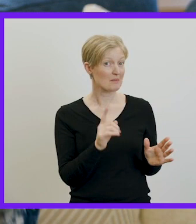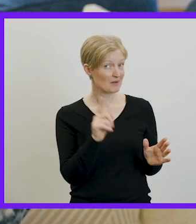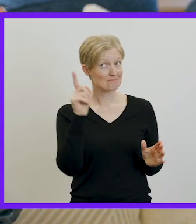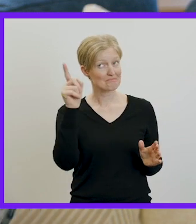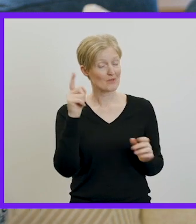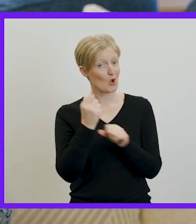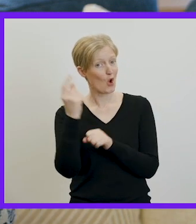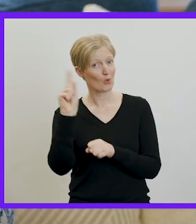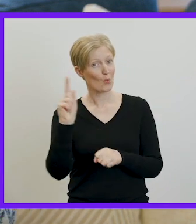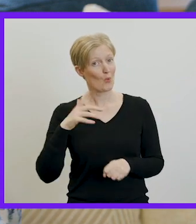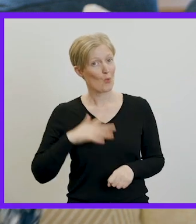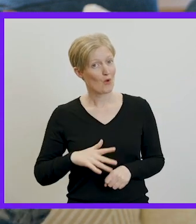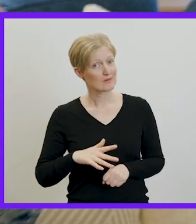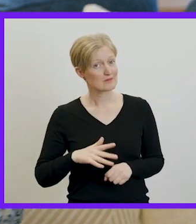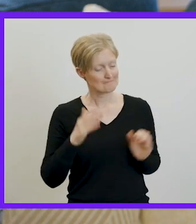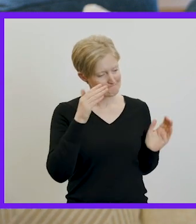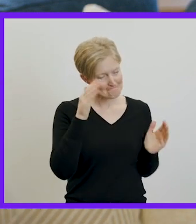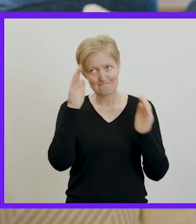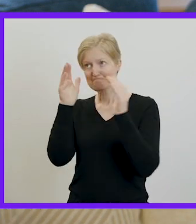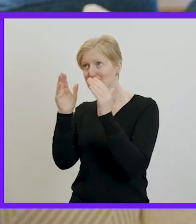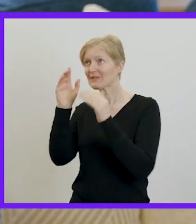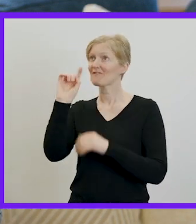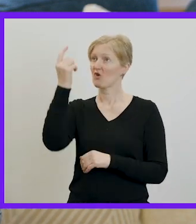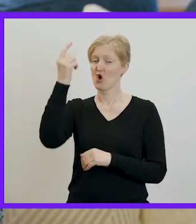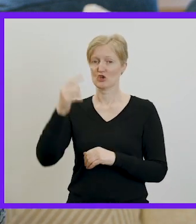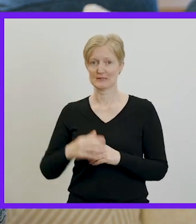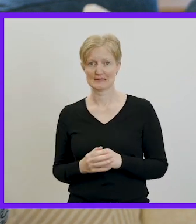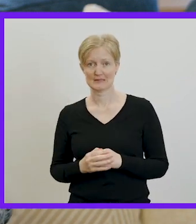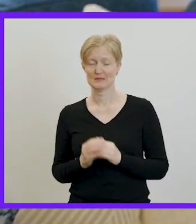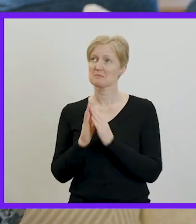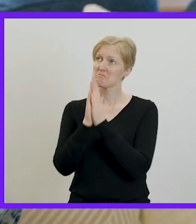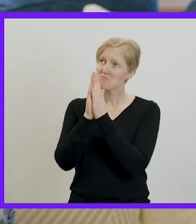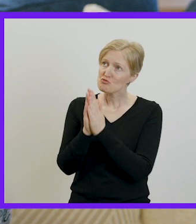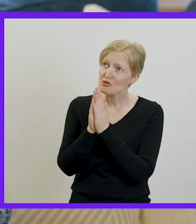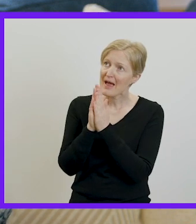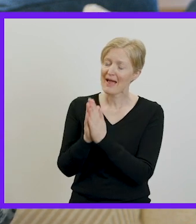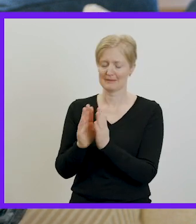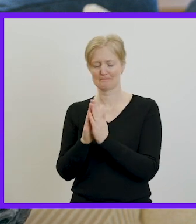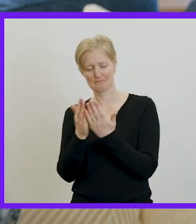But what God wants me to do is to tune in Him first, into Him first, to